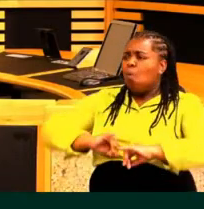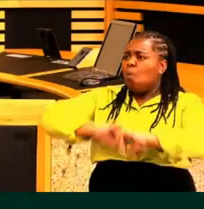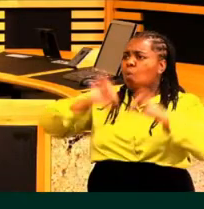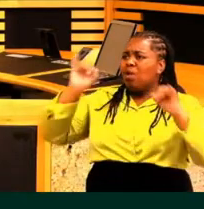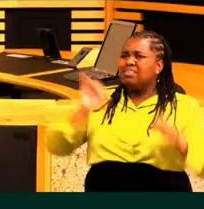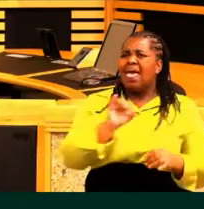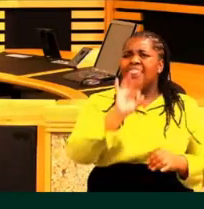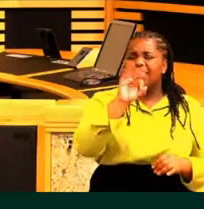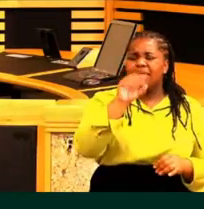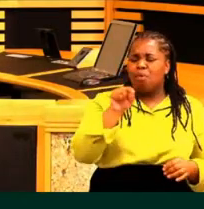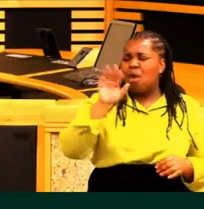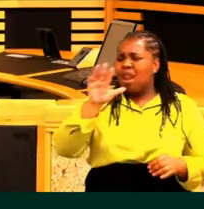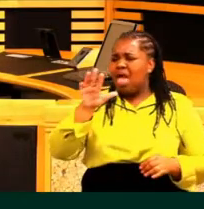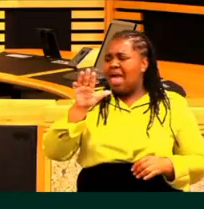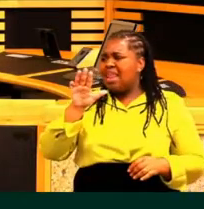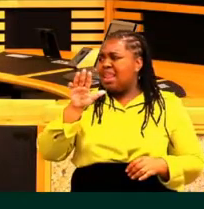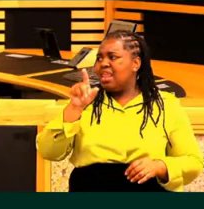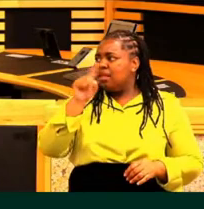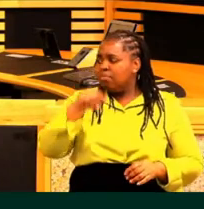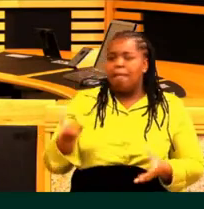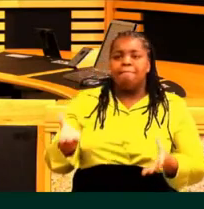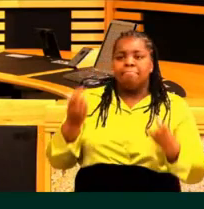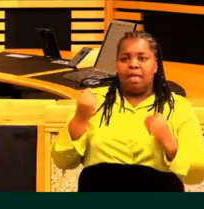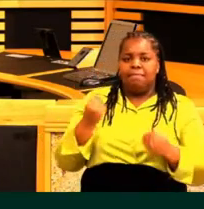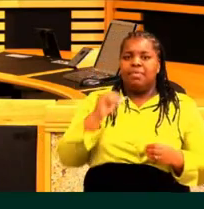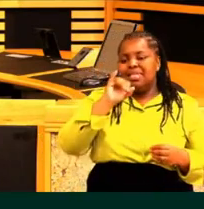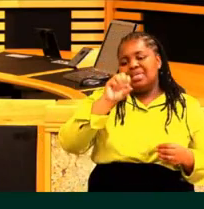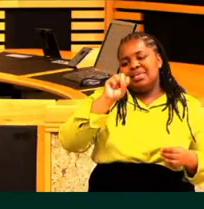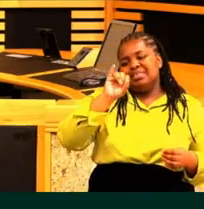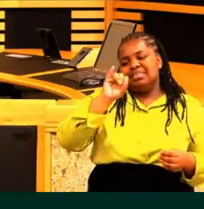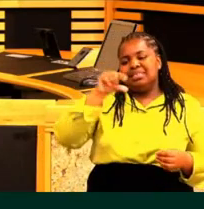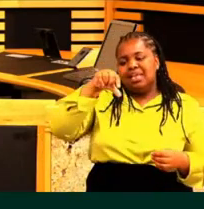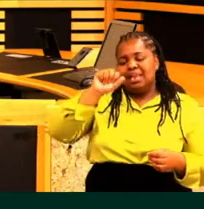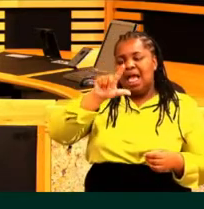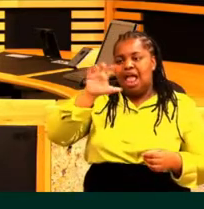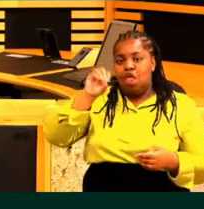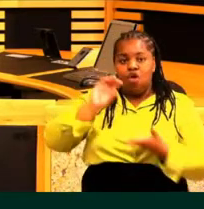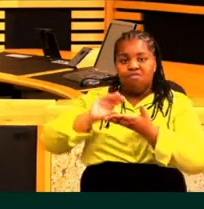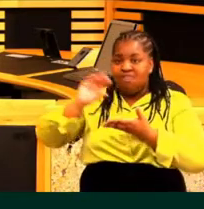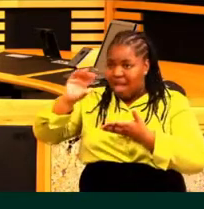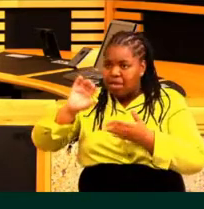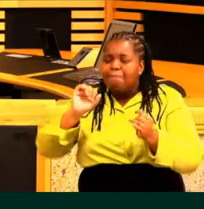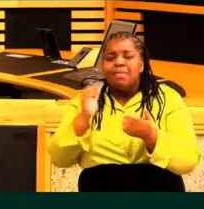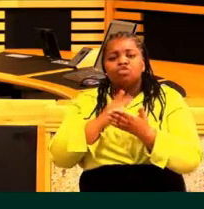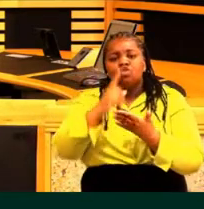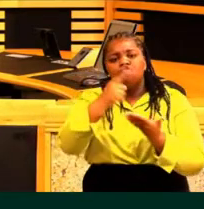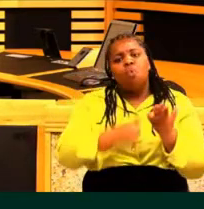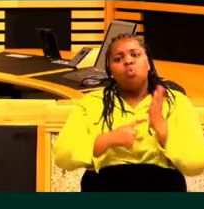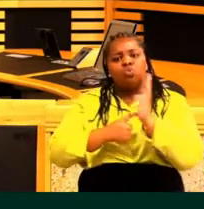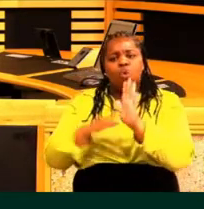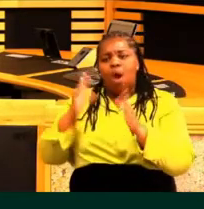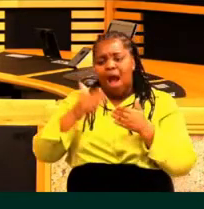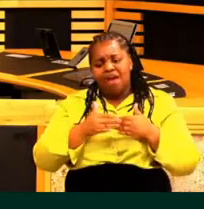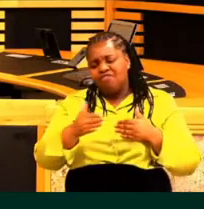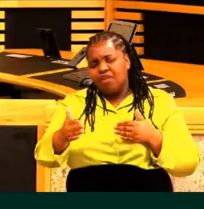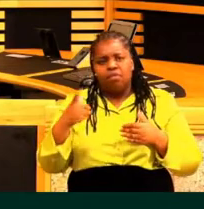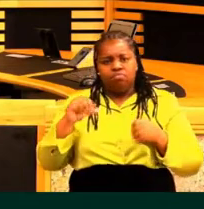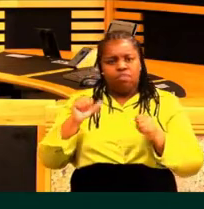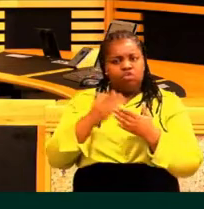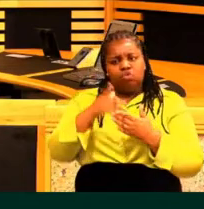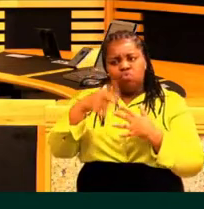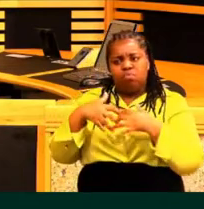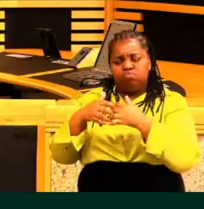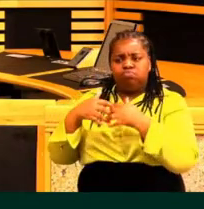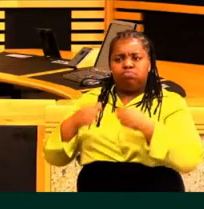3.9 that have received it's a color fund they need to Showcase how far they are in terms of employment creation